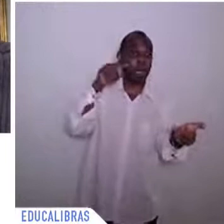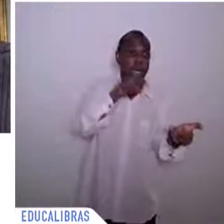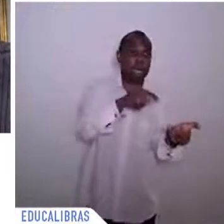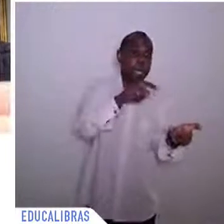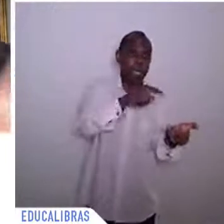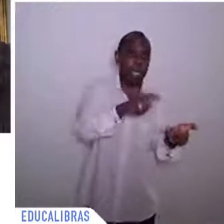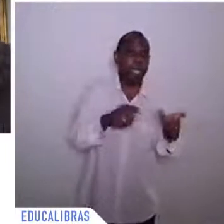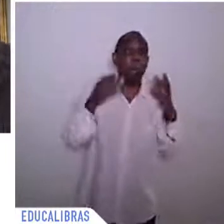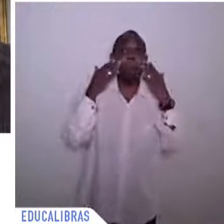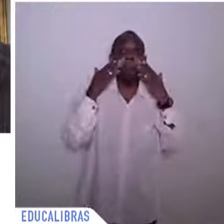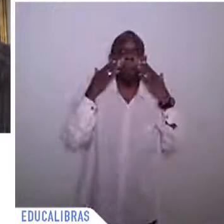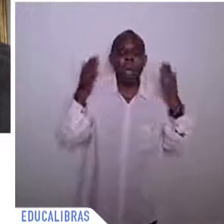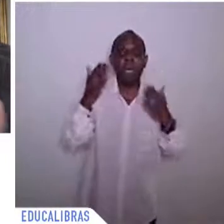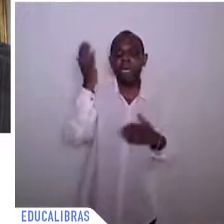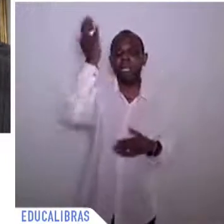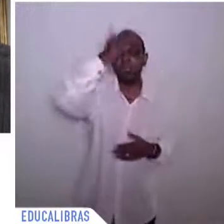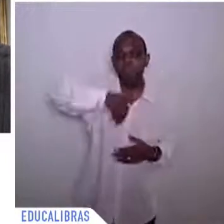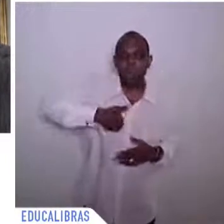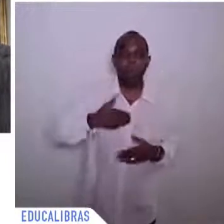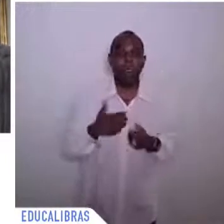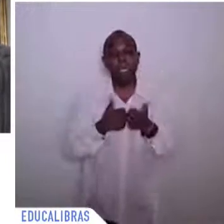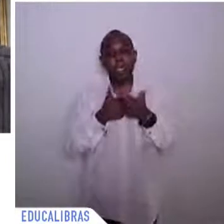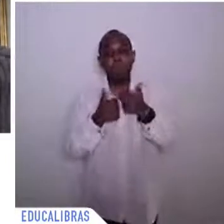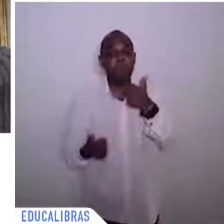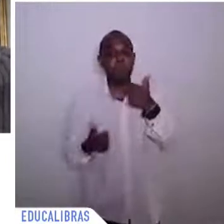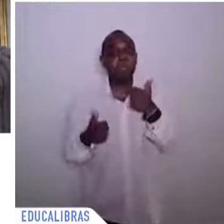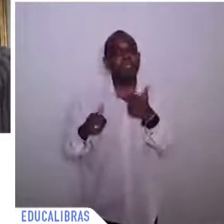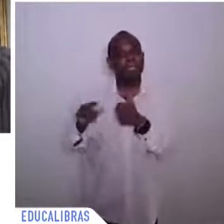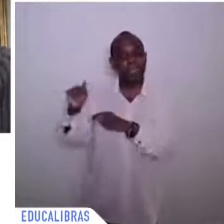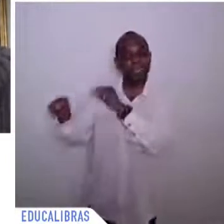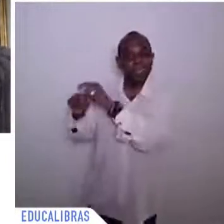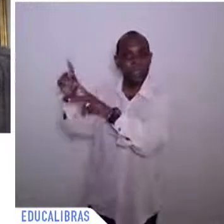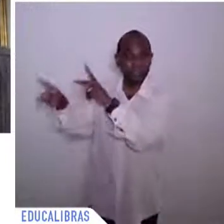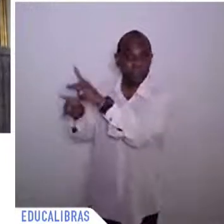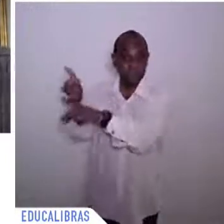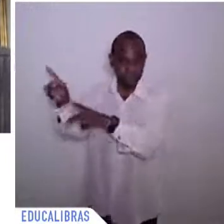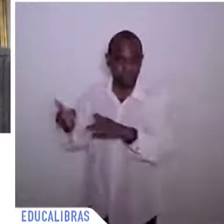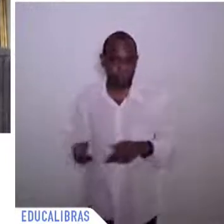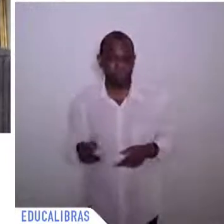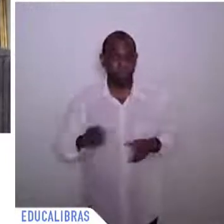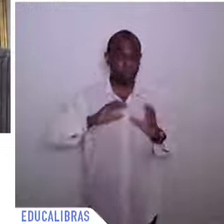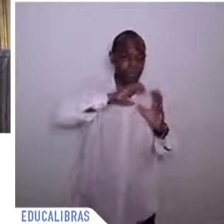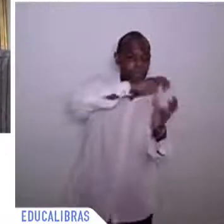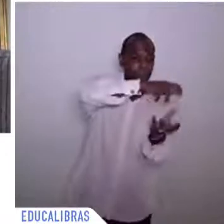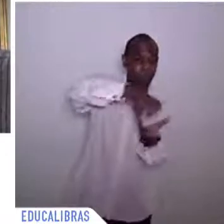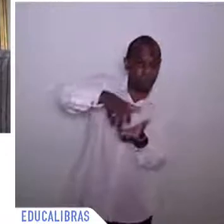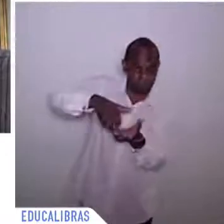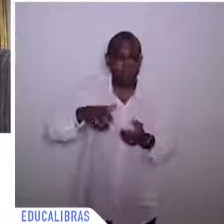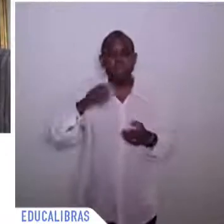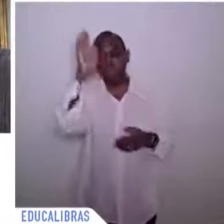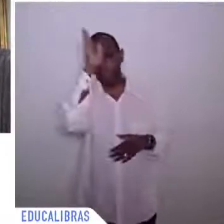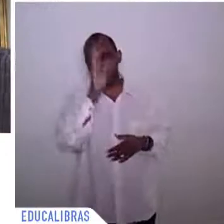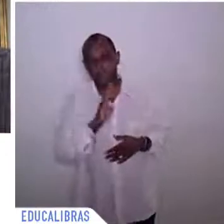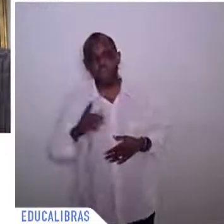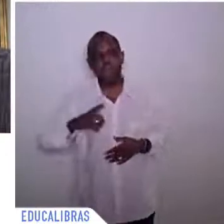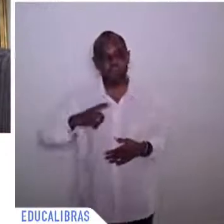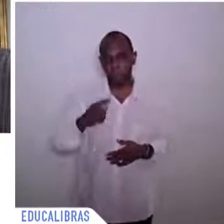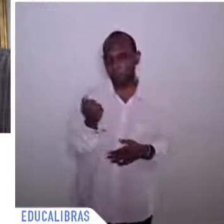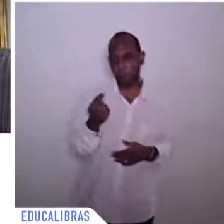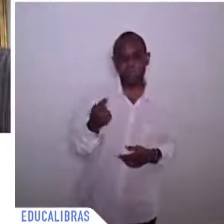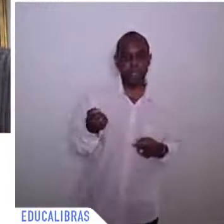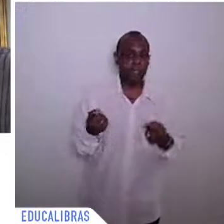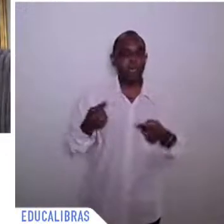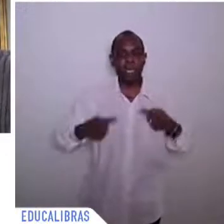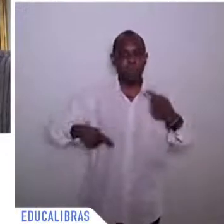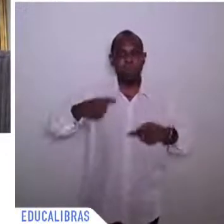system in which a person with a lot of money is able to represent many voices. Looking not only to Brazil, but looking at the world,